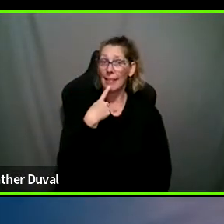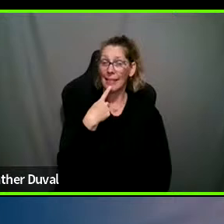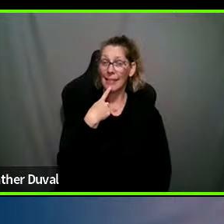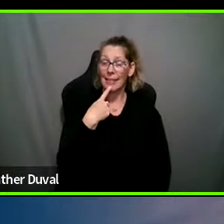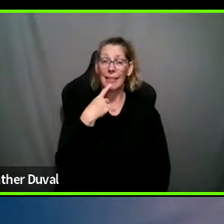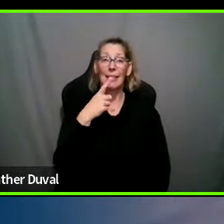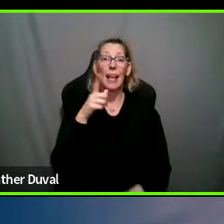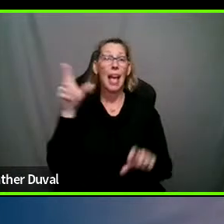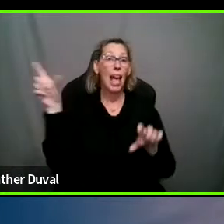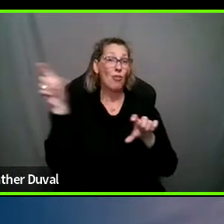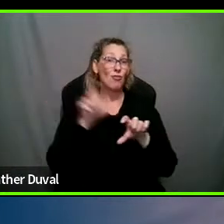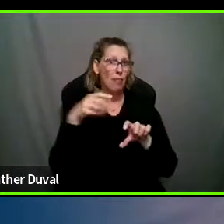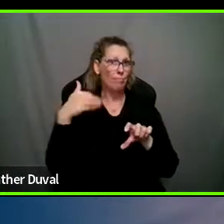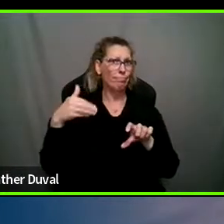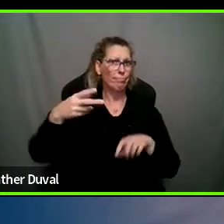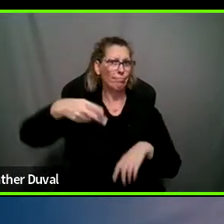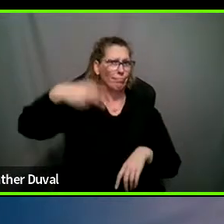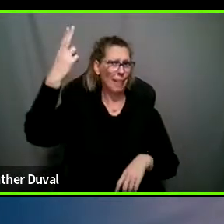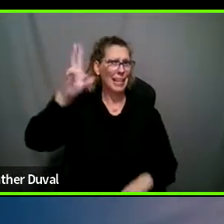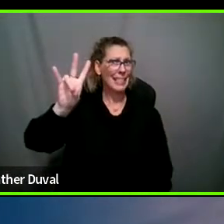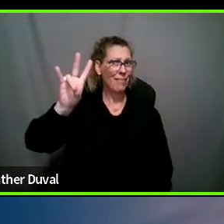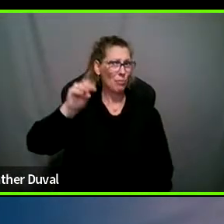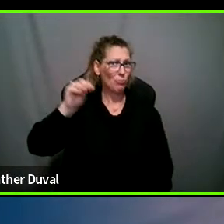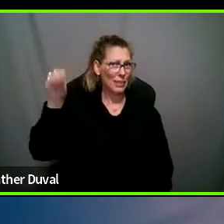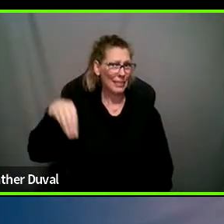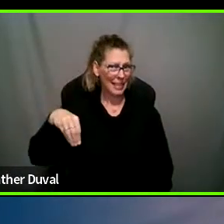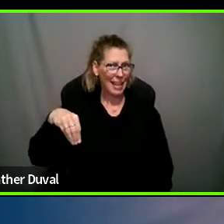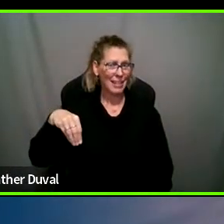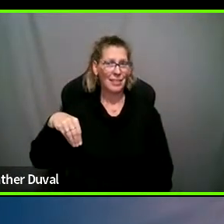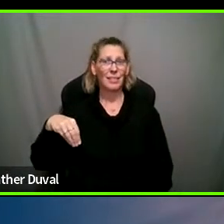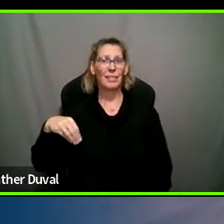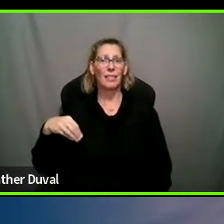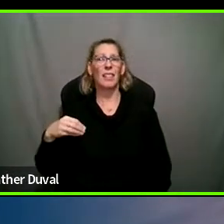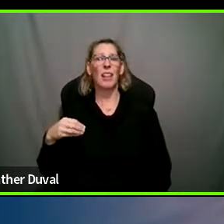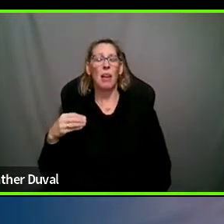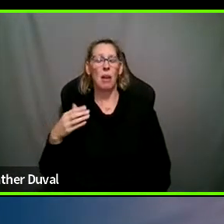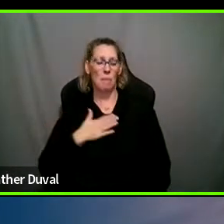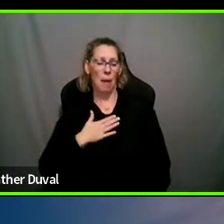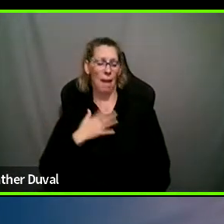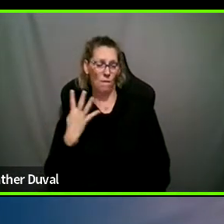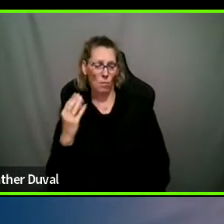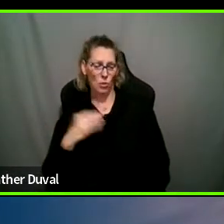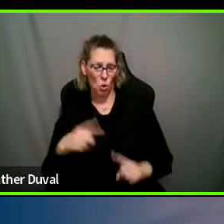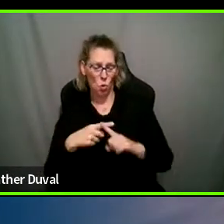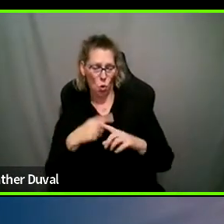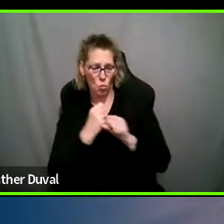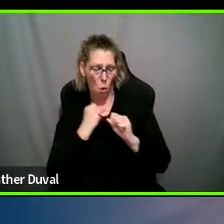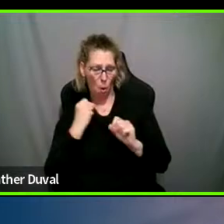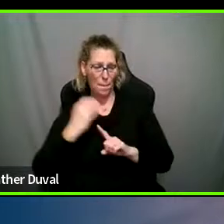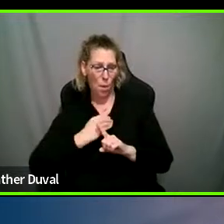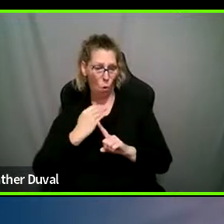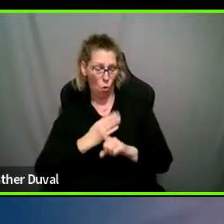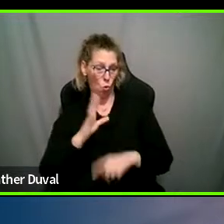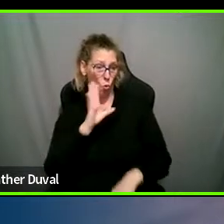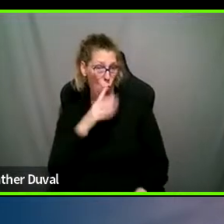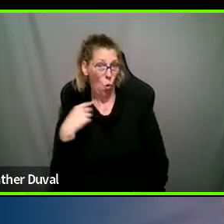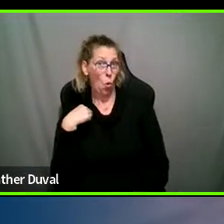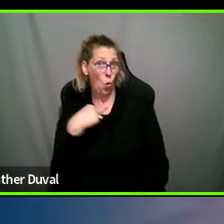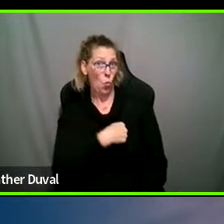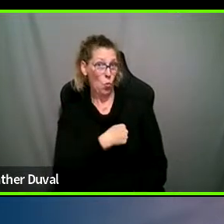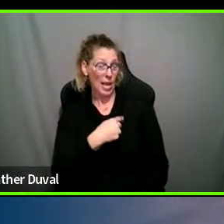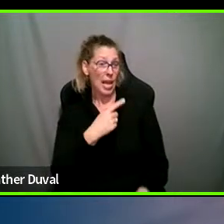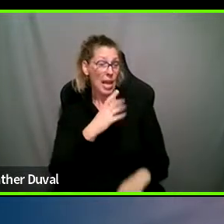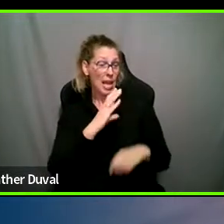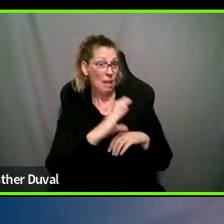interest rates are high, like 7%. Mine was 4% when I got my mortgage. Will we be compensated to help mitigate